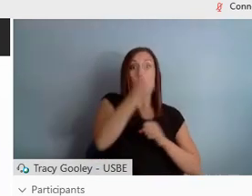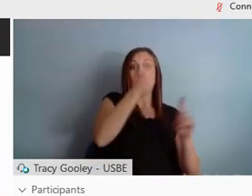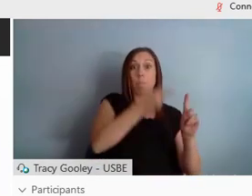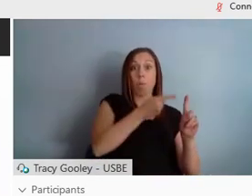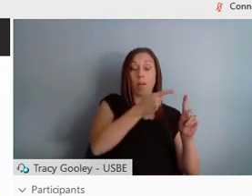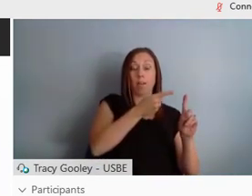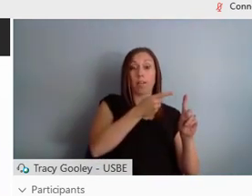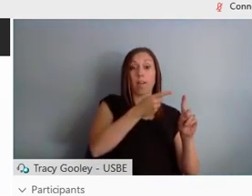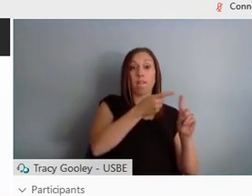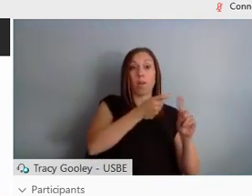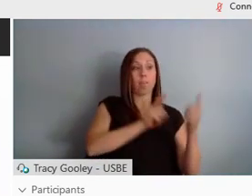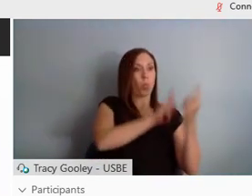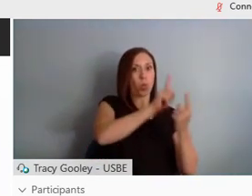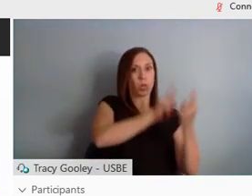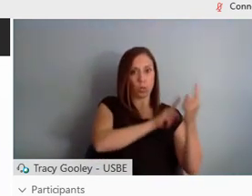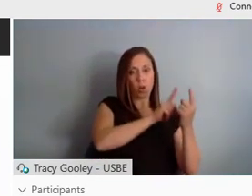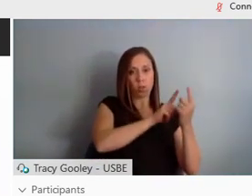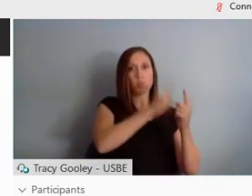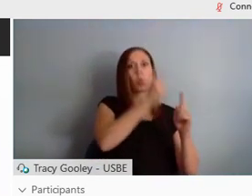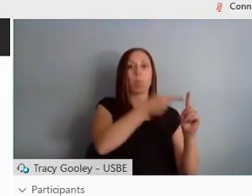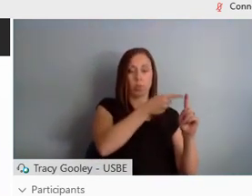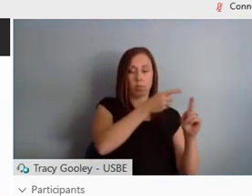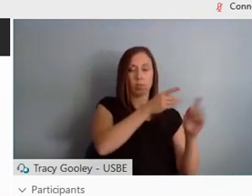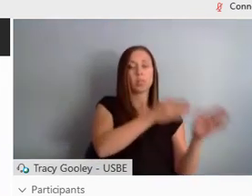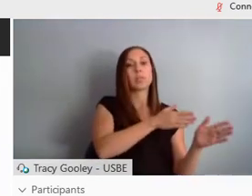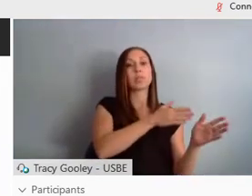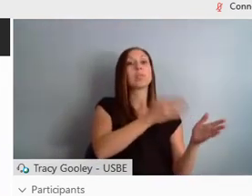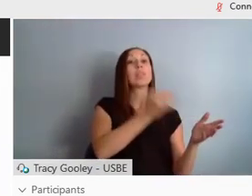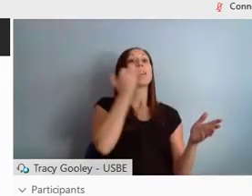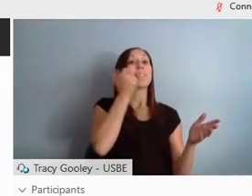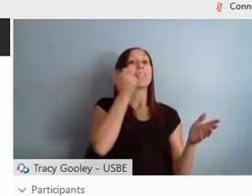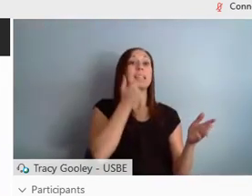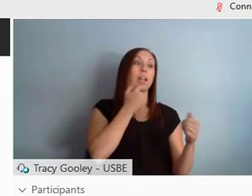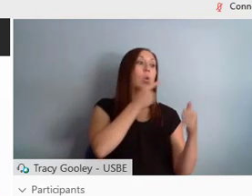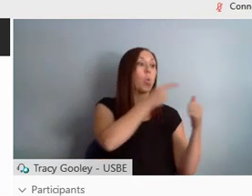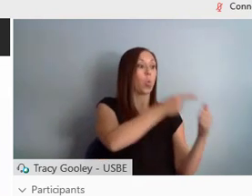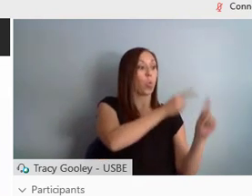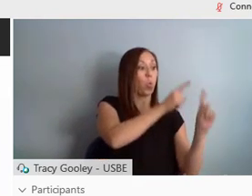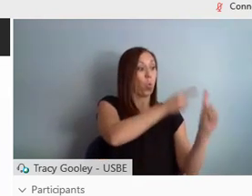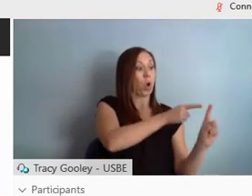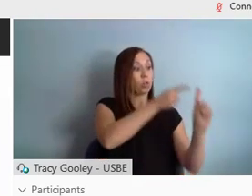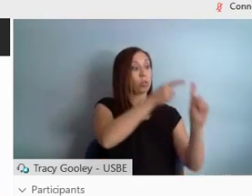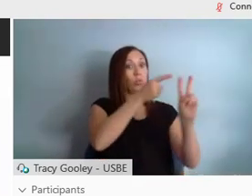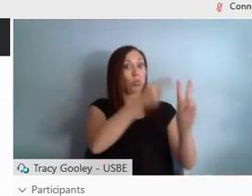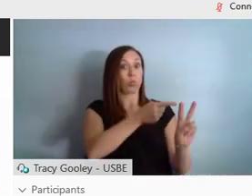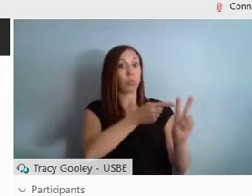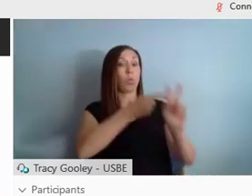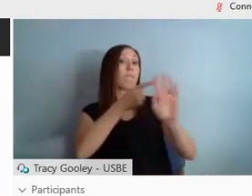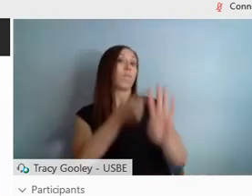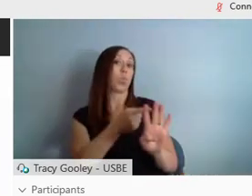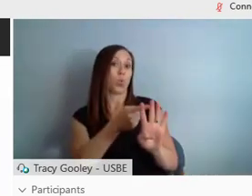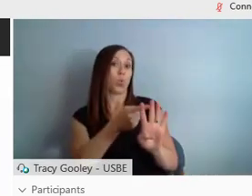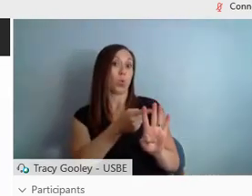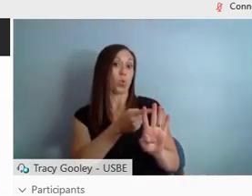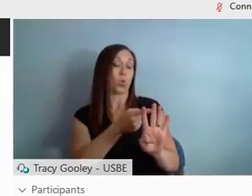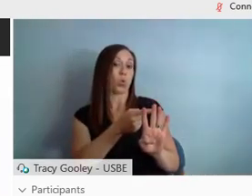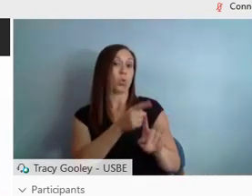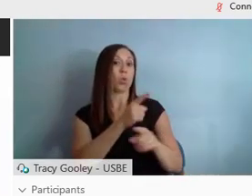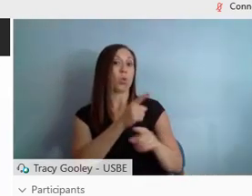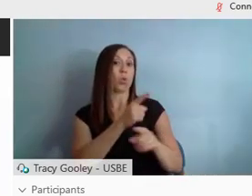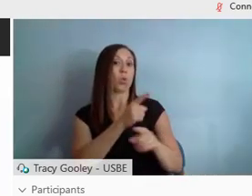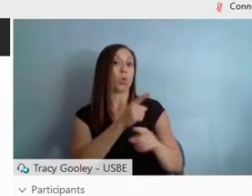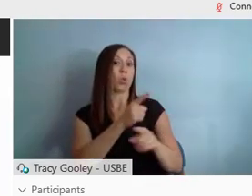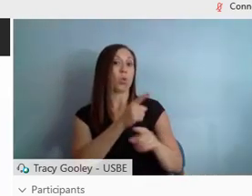1 point up above in their one-to-one correspondence. So if they counted 1, 2, 4, that had